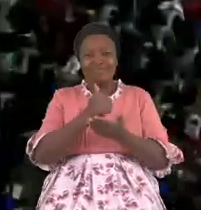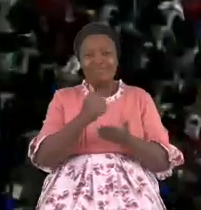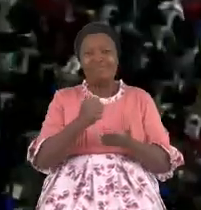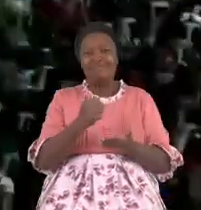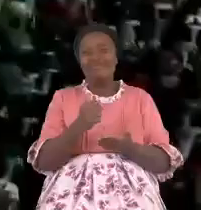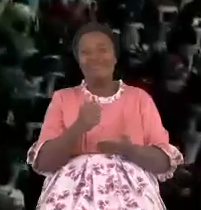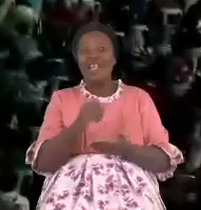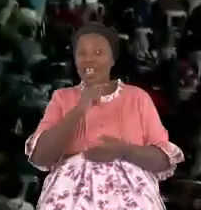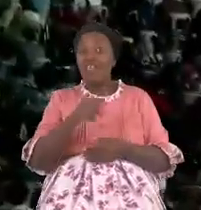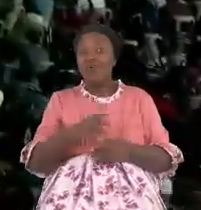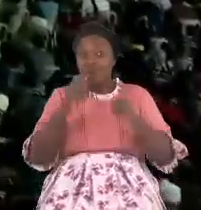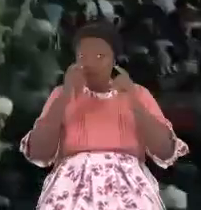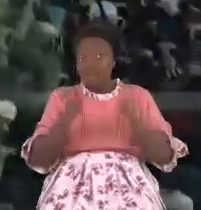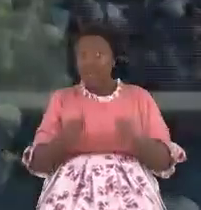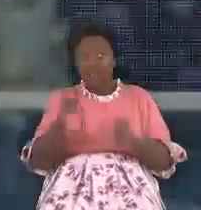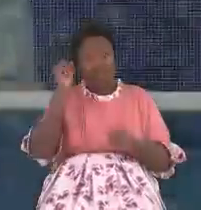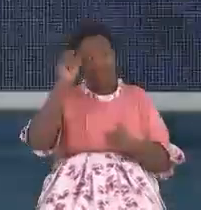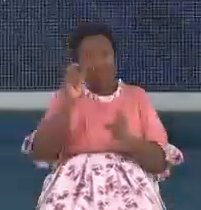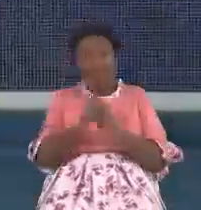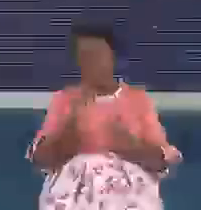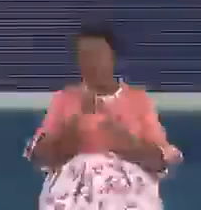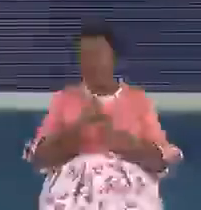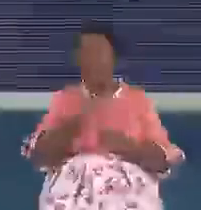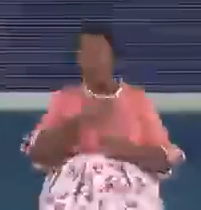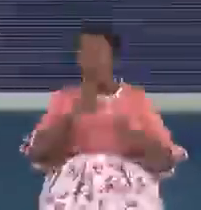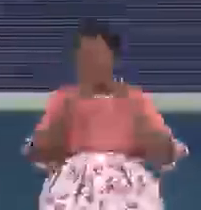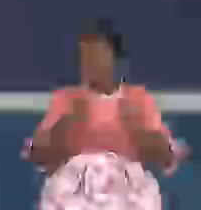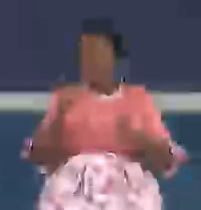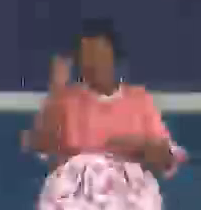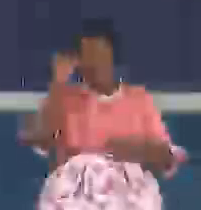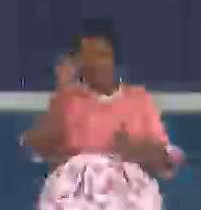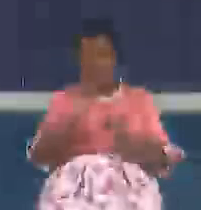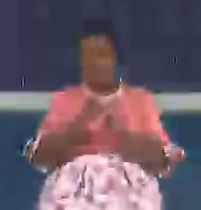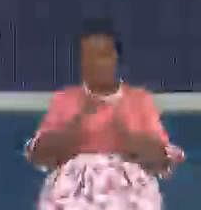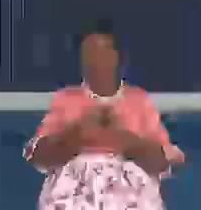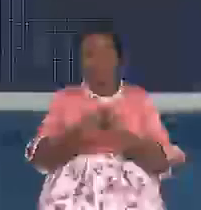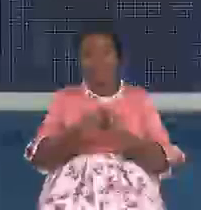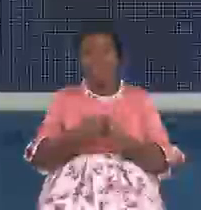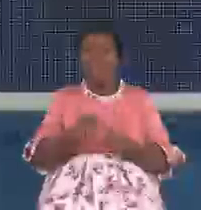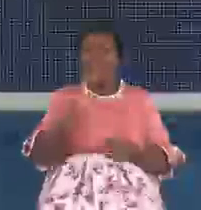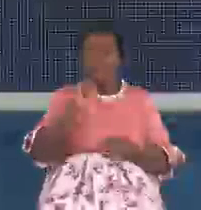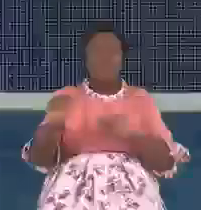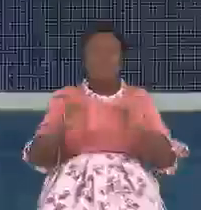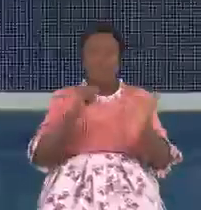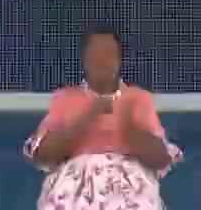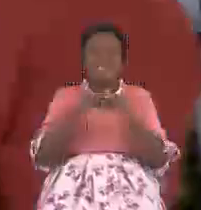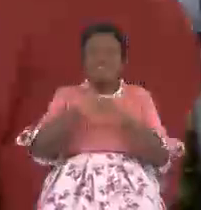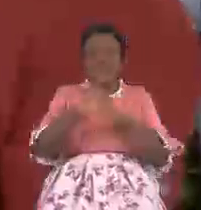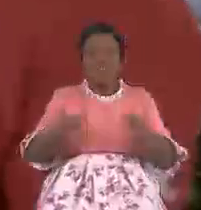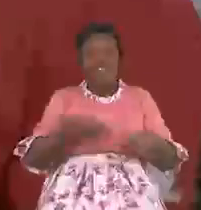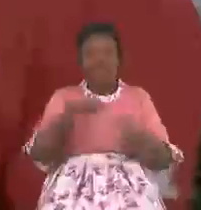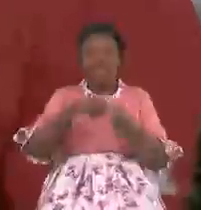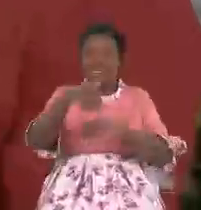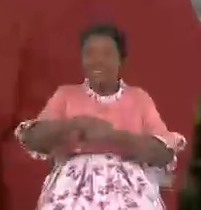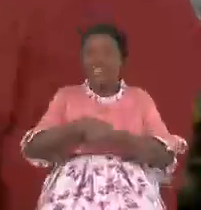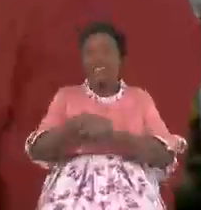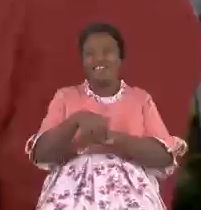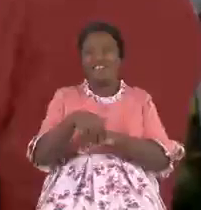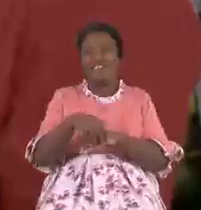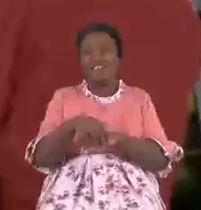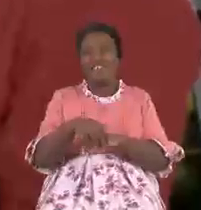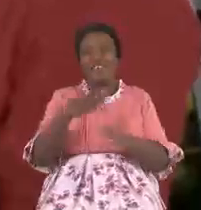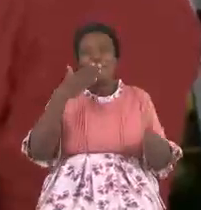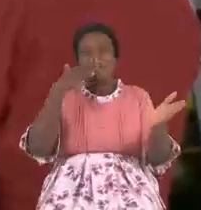quicken his word he will hasten his word and perform it your life tonight praise the